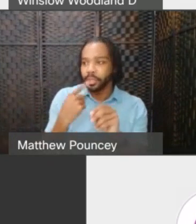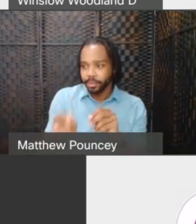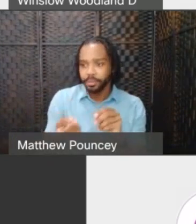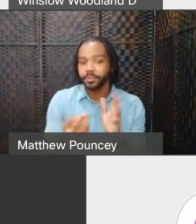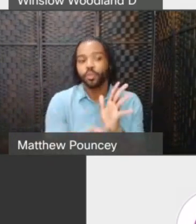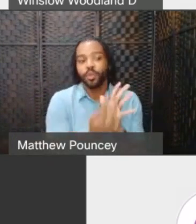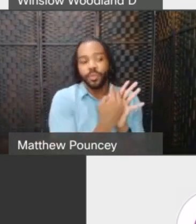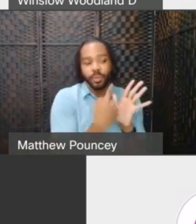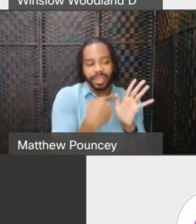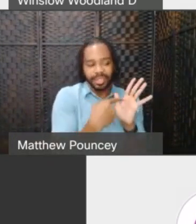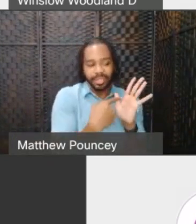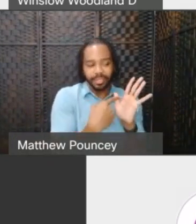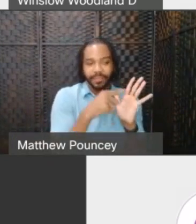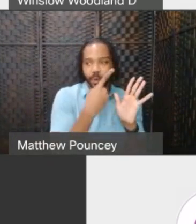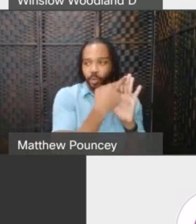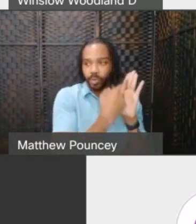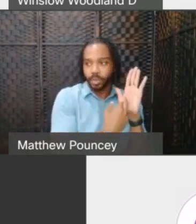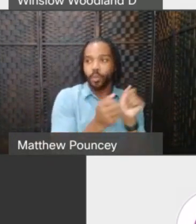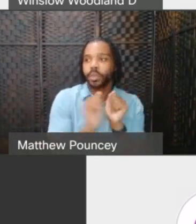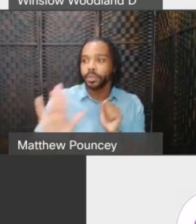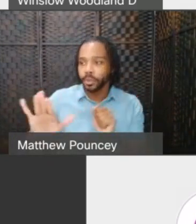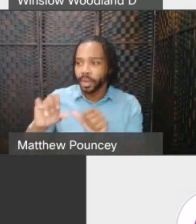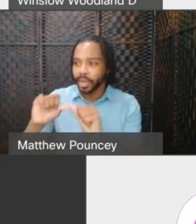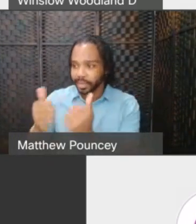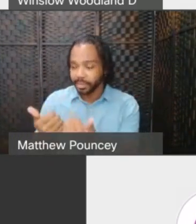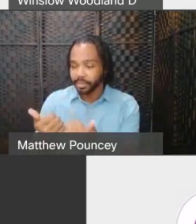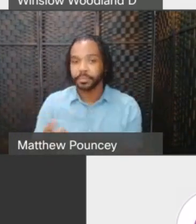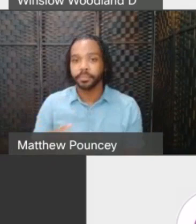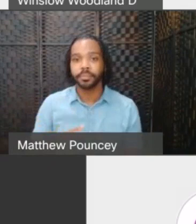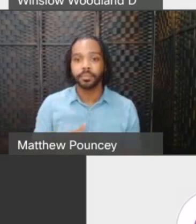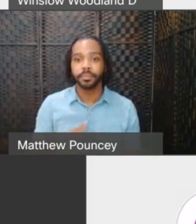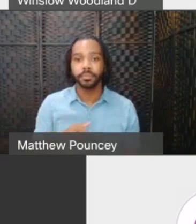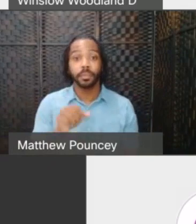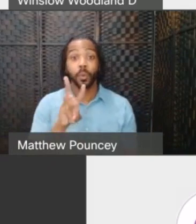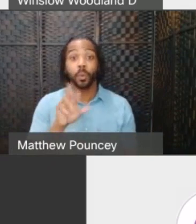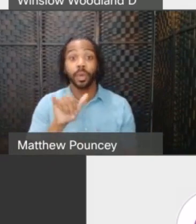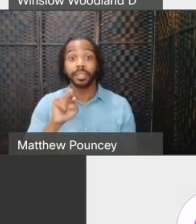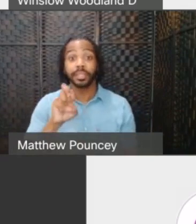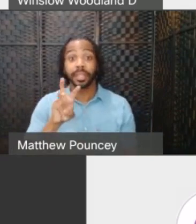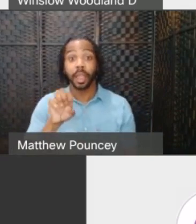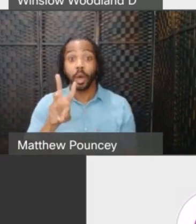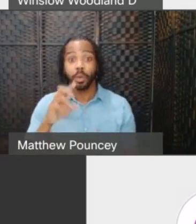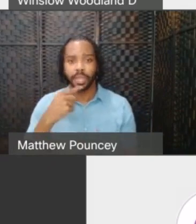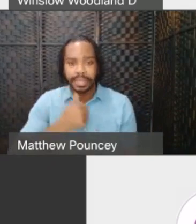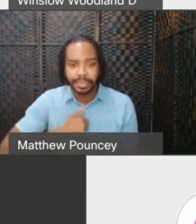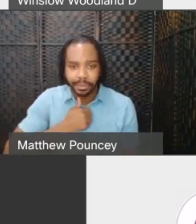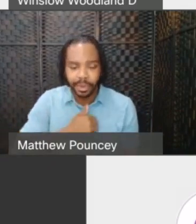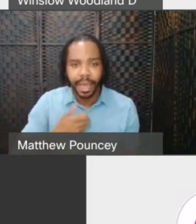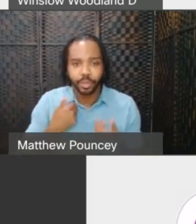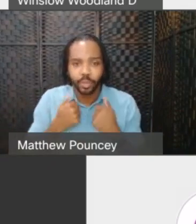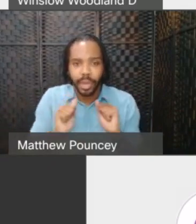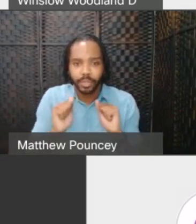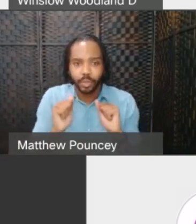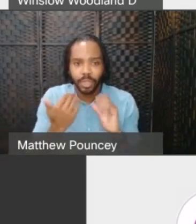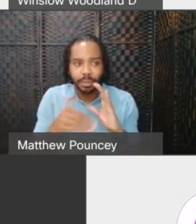with your agency counsel. Yes. I'm sorry, I did try to send it to over 1,000 people, but apparently I'm